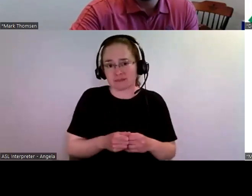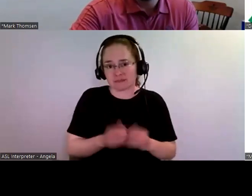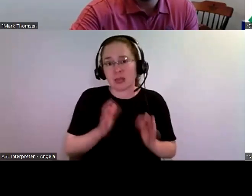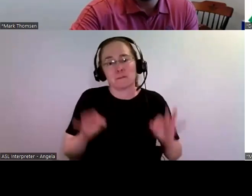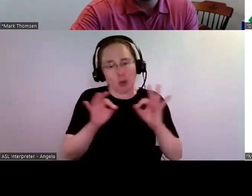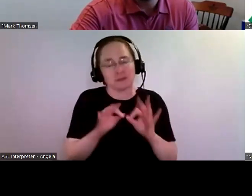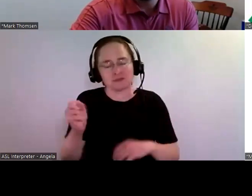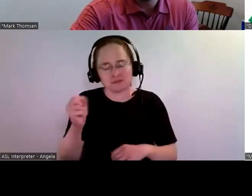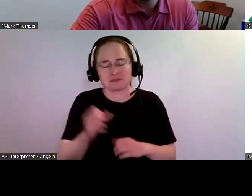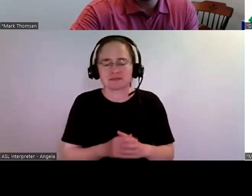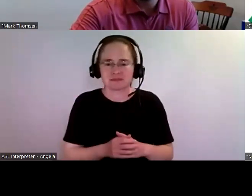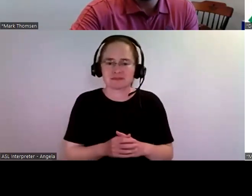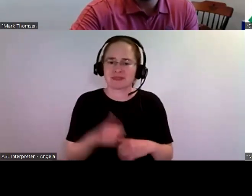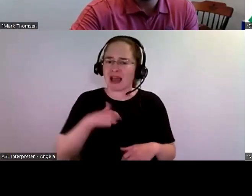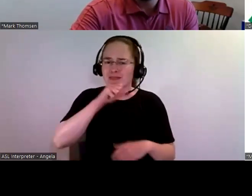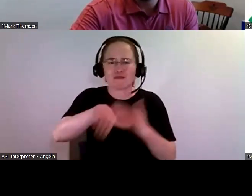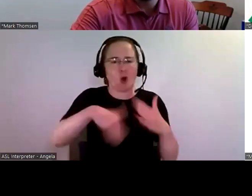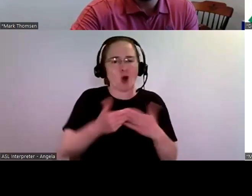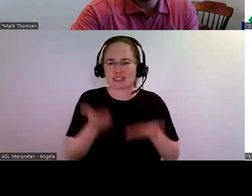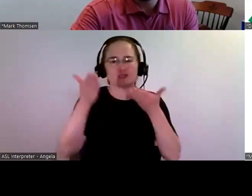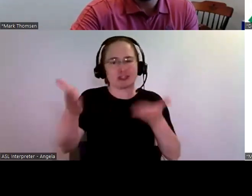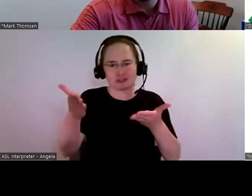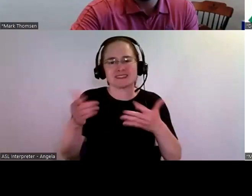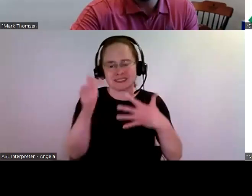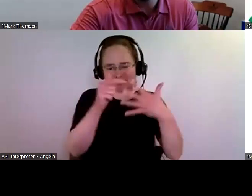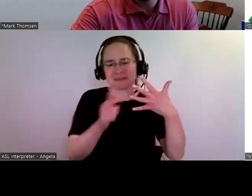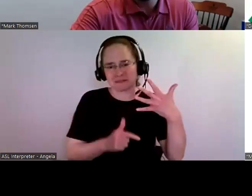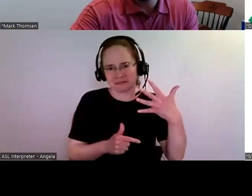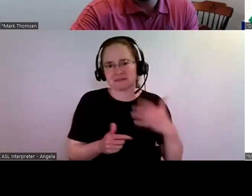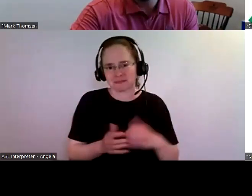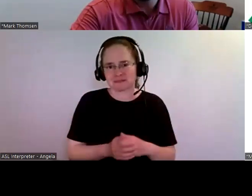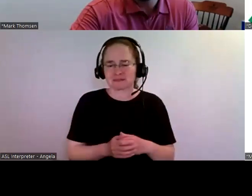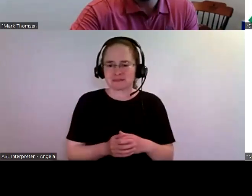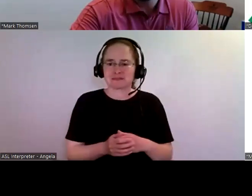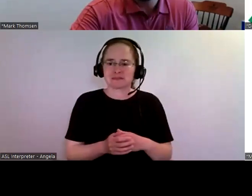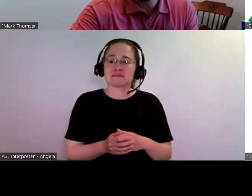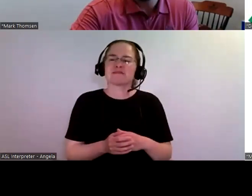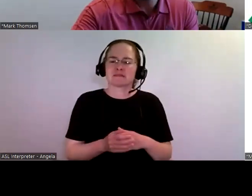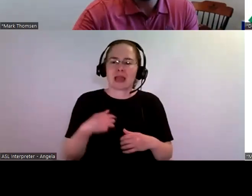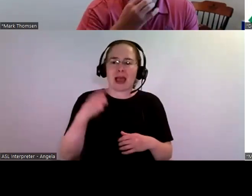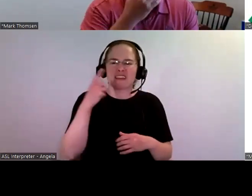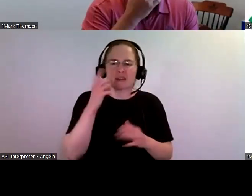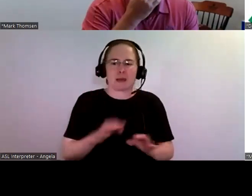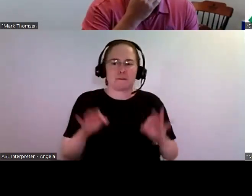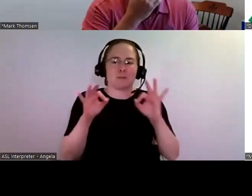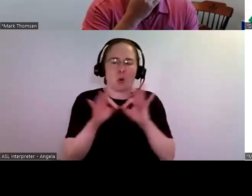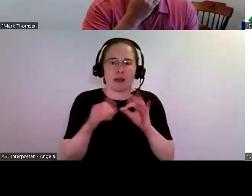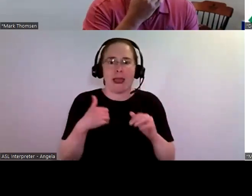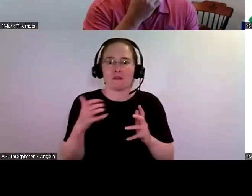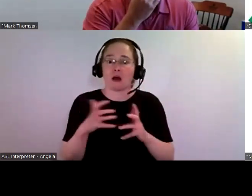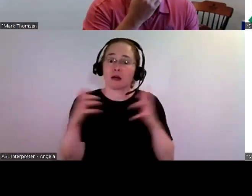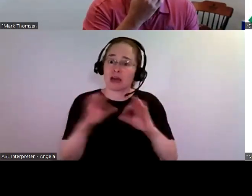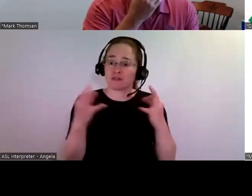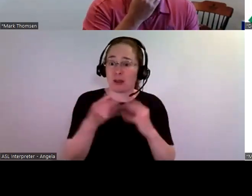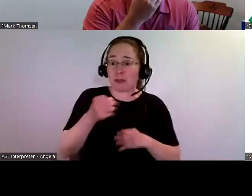so important. I love all the suggestions that you three gave. And I think it's important we have a lot of